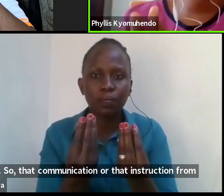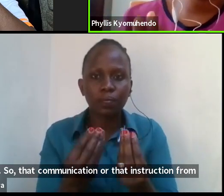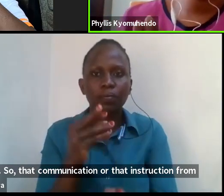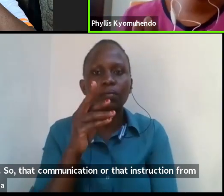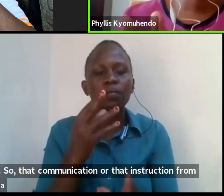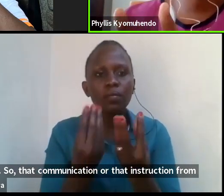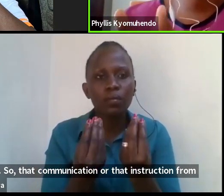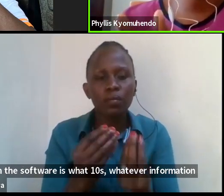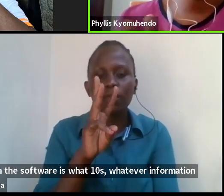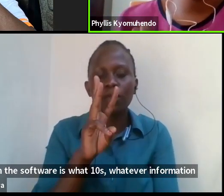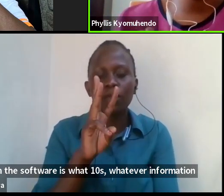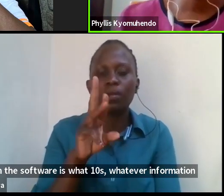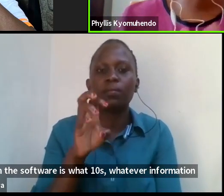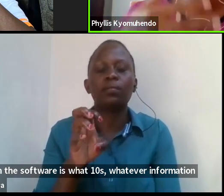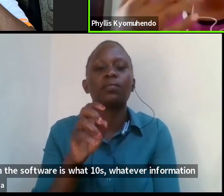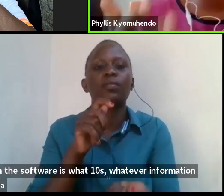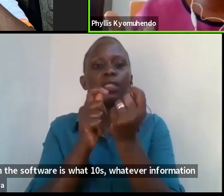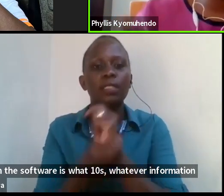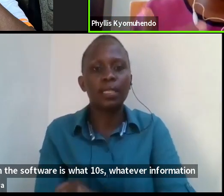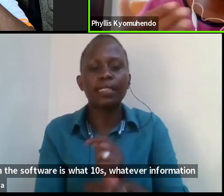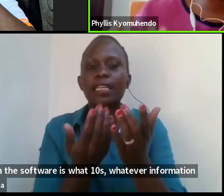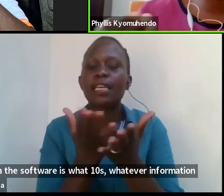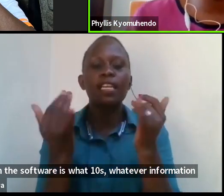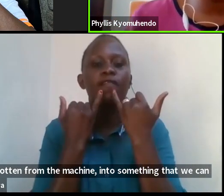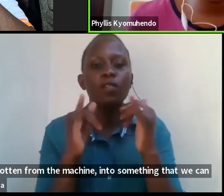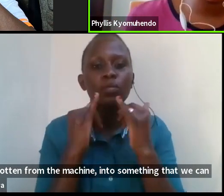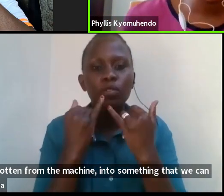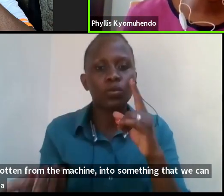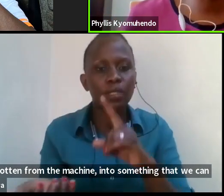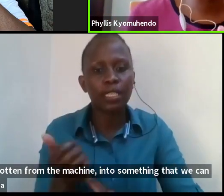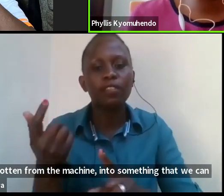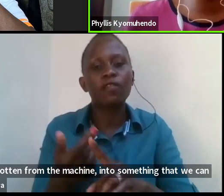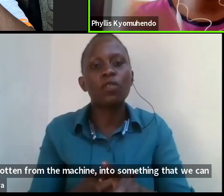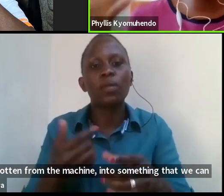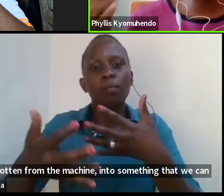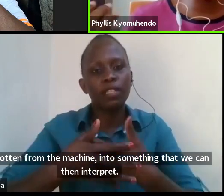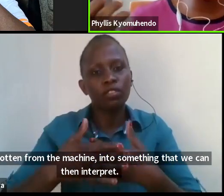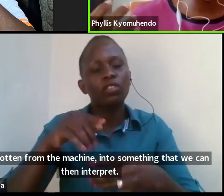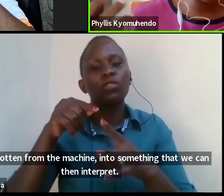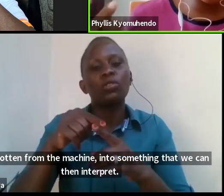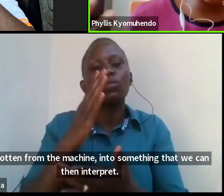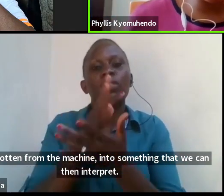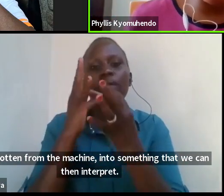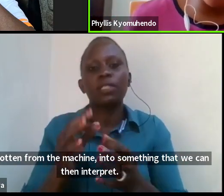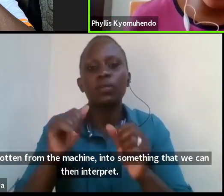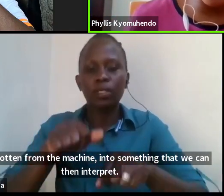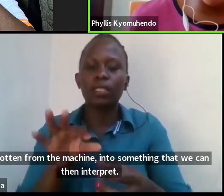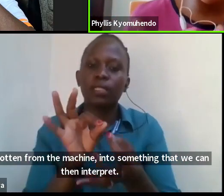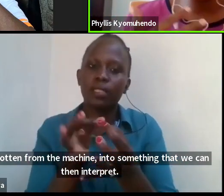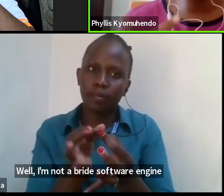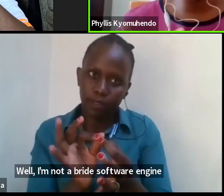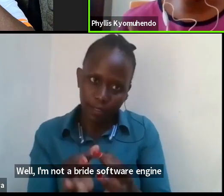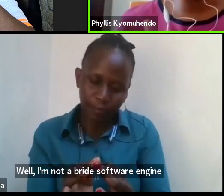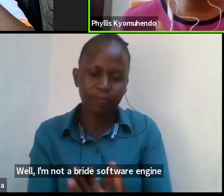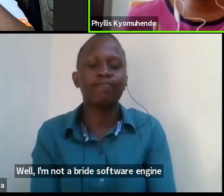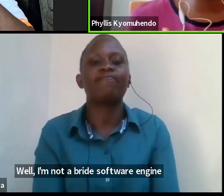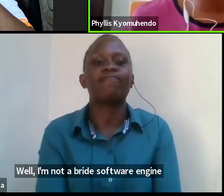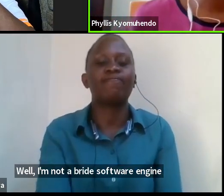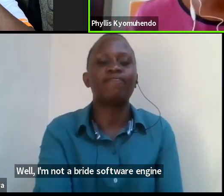we've gotten from the machine into something that we can then interpret. Well, I'm not a pro at software engineering or